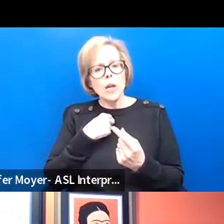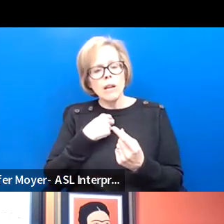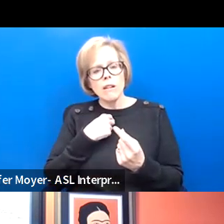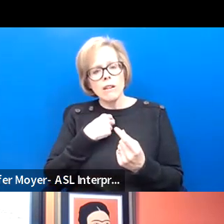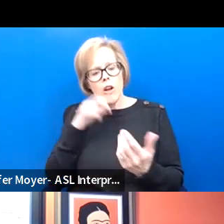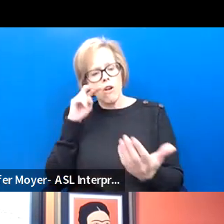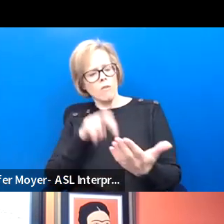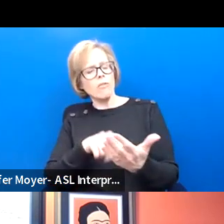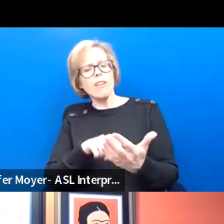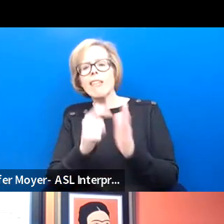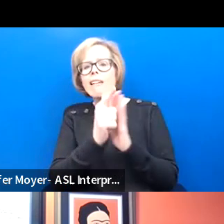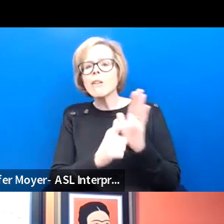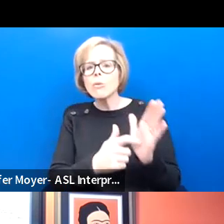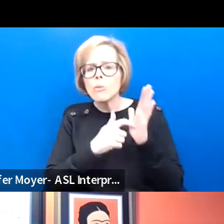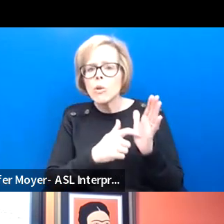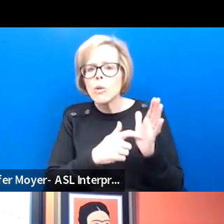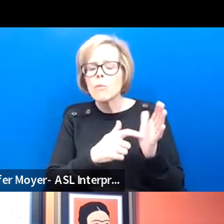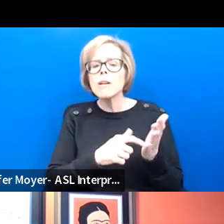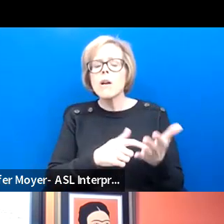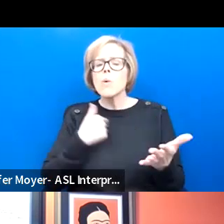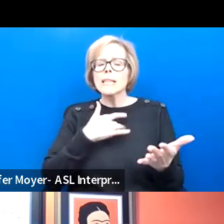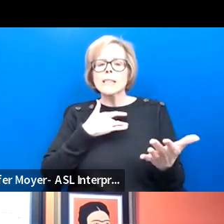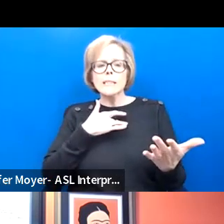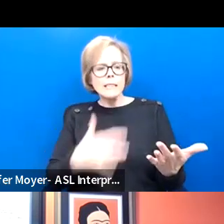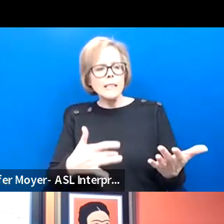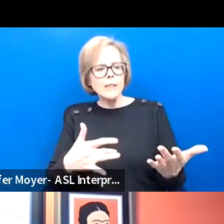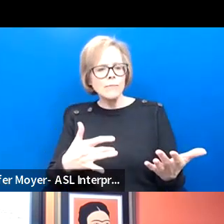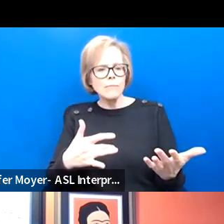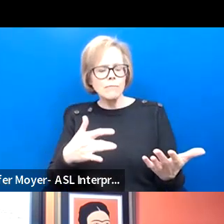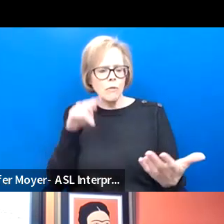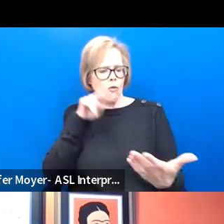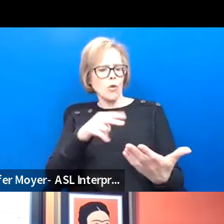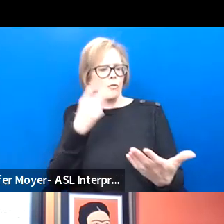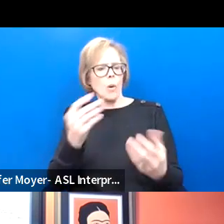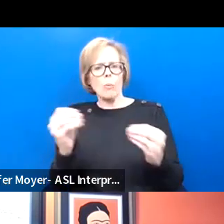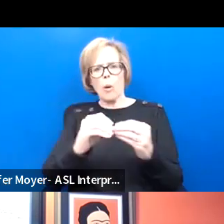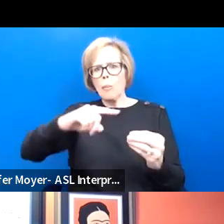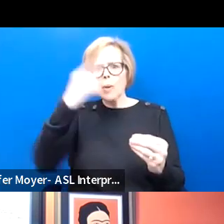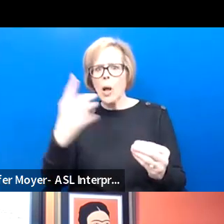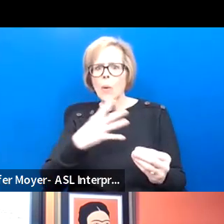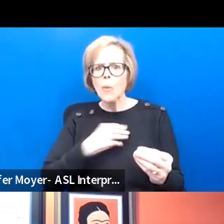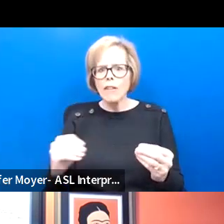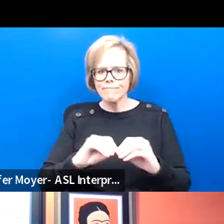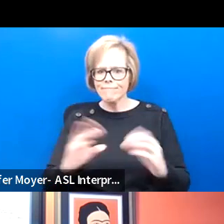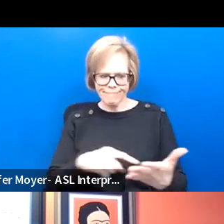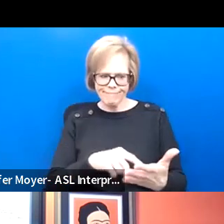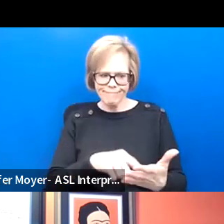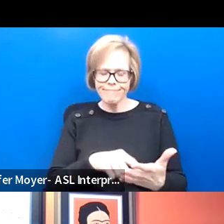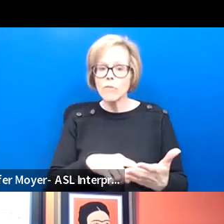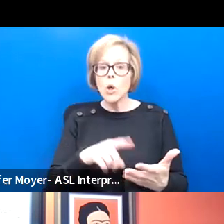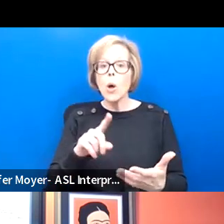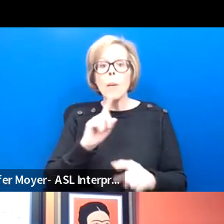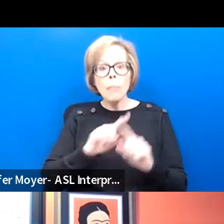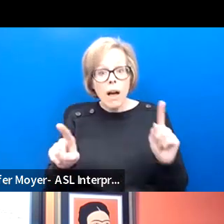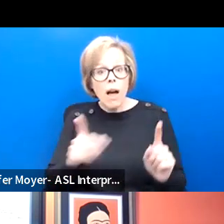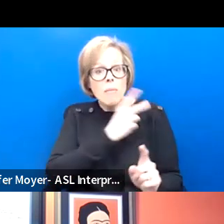legal requirements, we tend to see things in a little more black and white way. But when a patient comes to you and wants